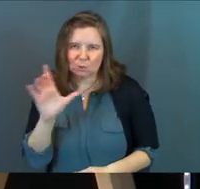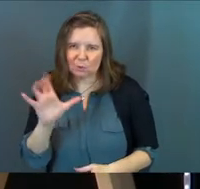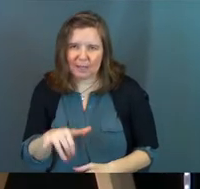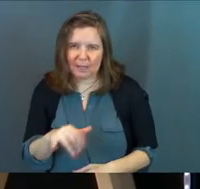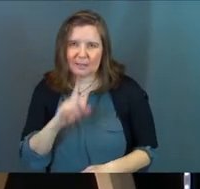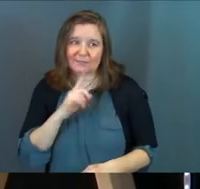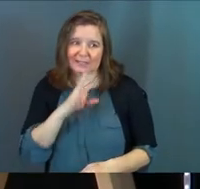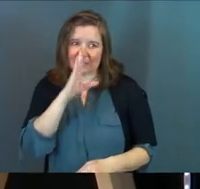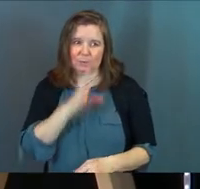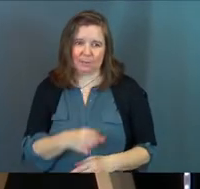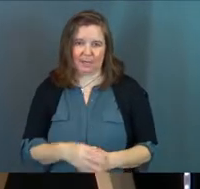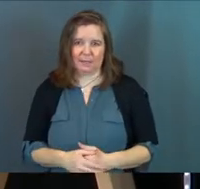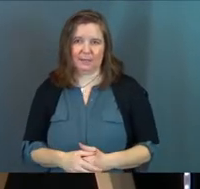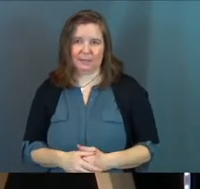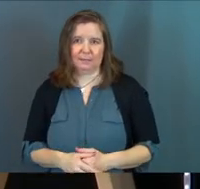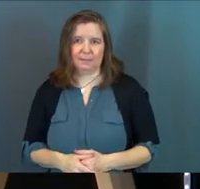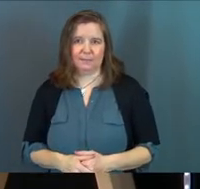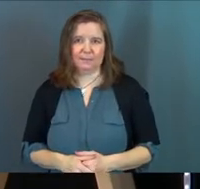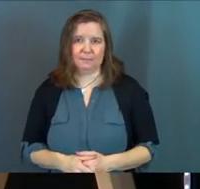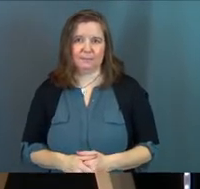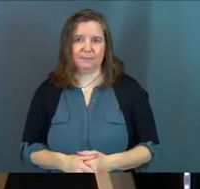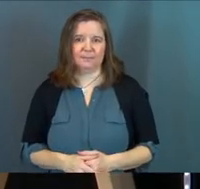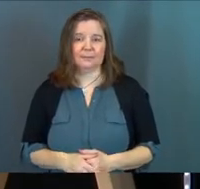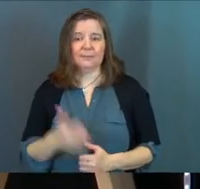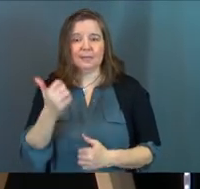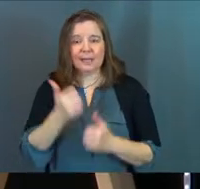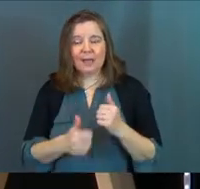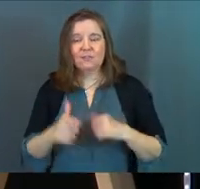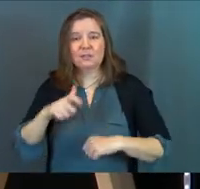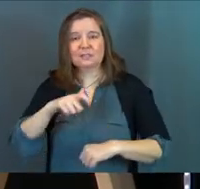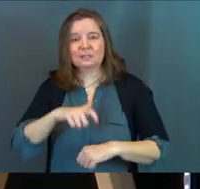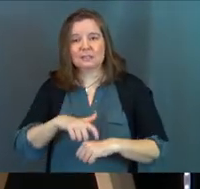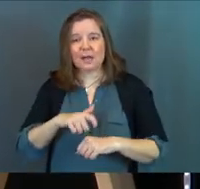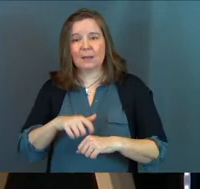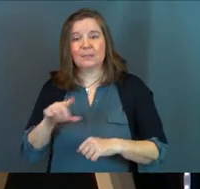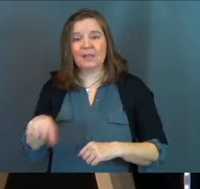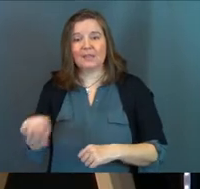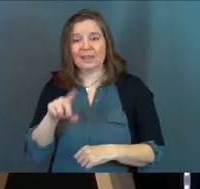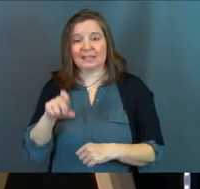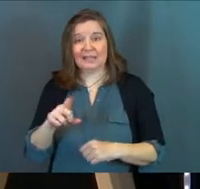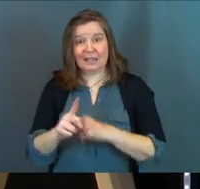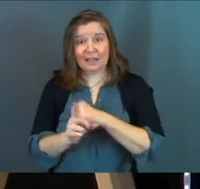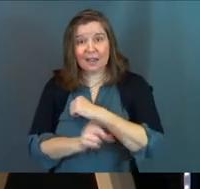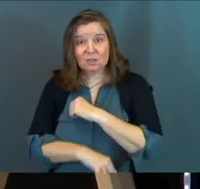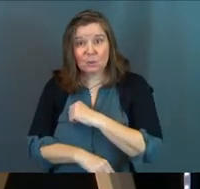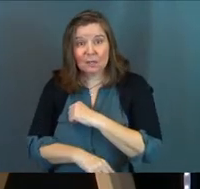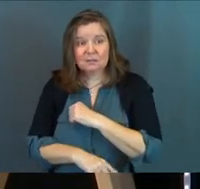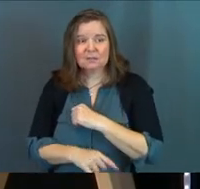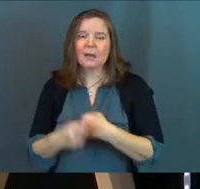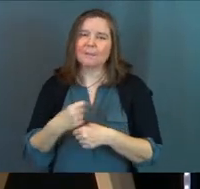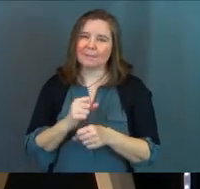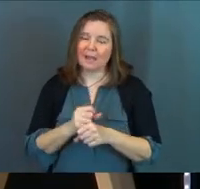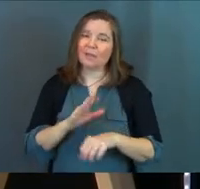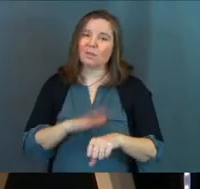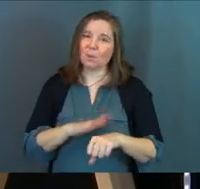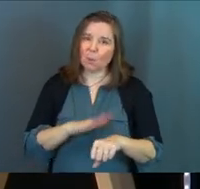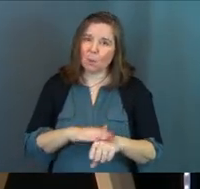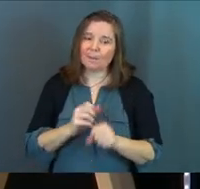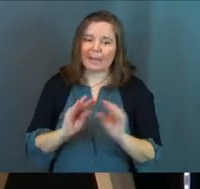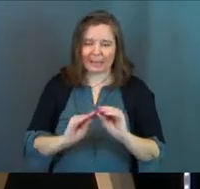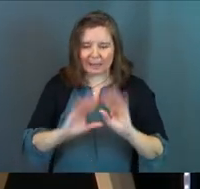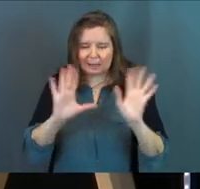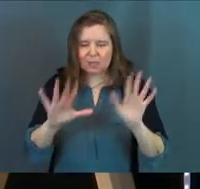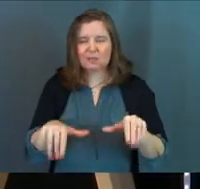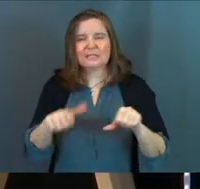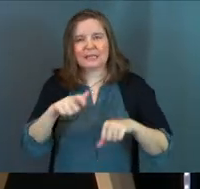say it just really bluntly like that. Every single time that they need a consequence, make the warning, make it